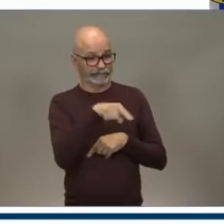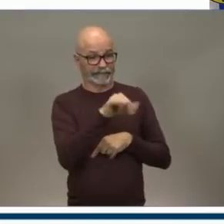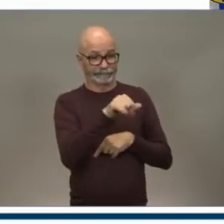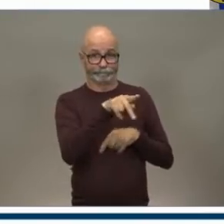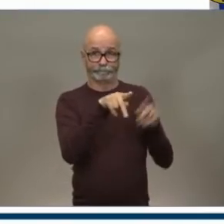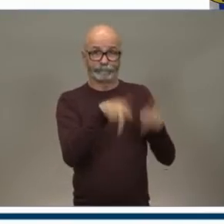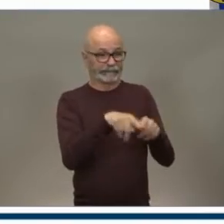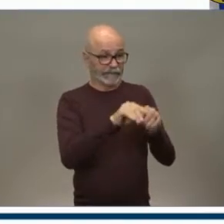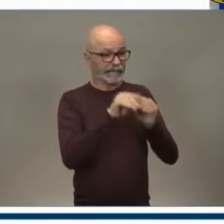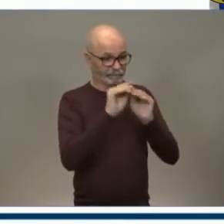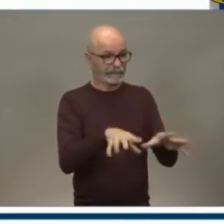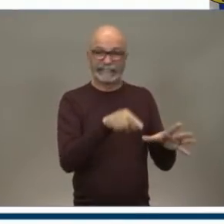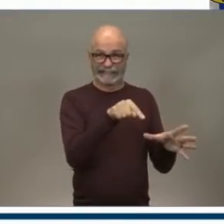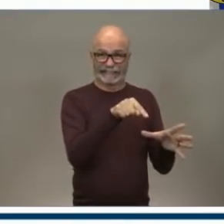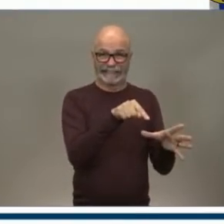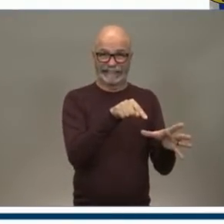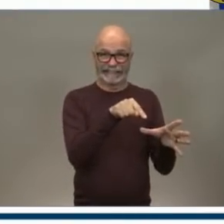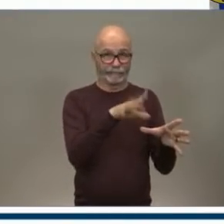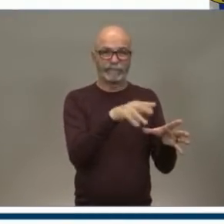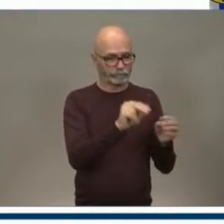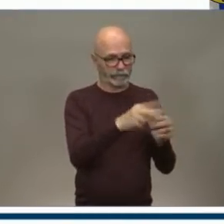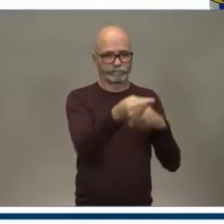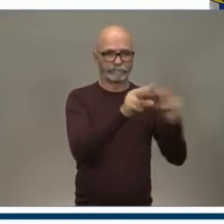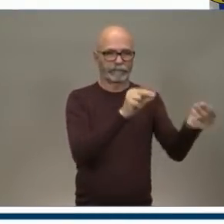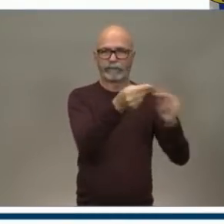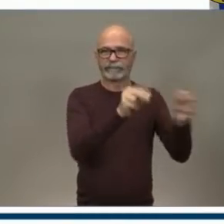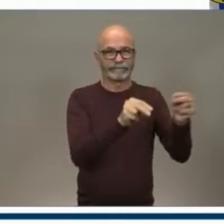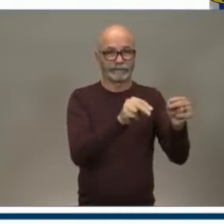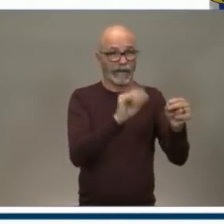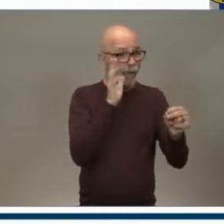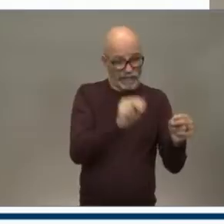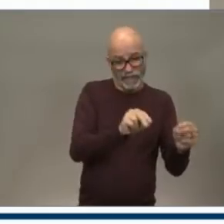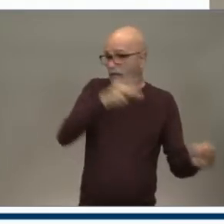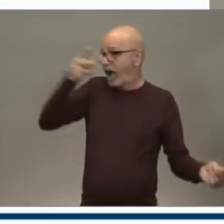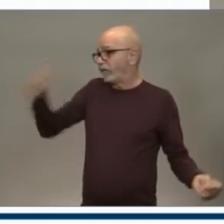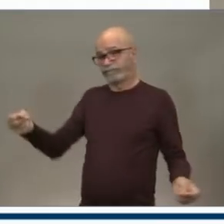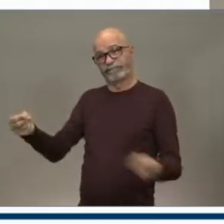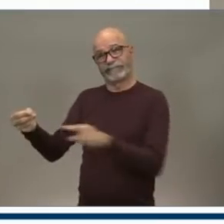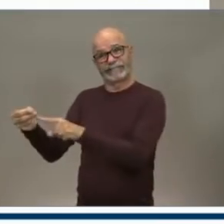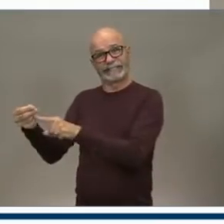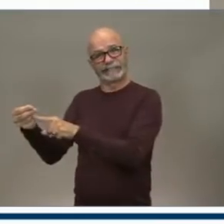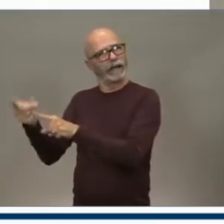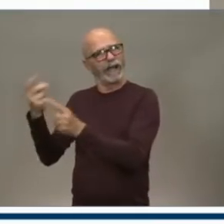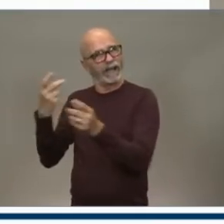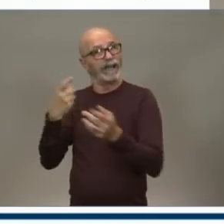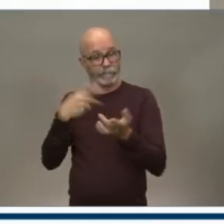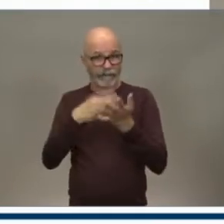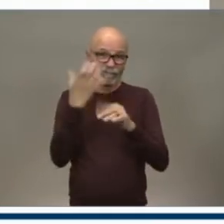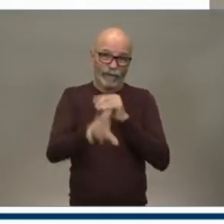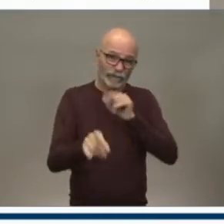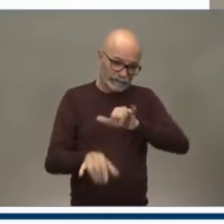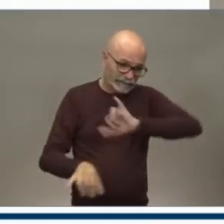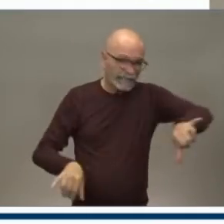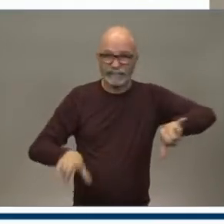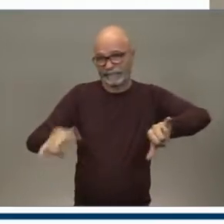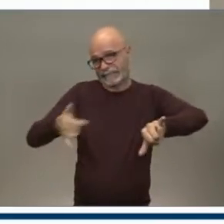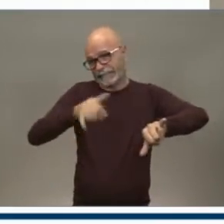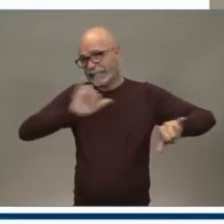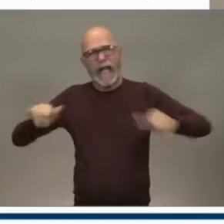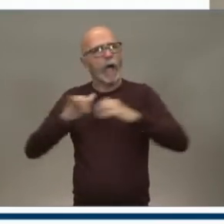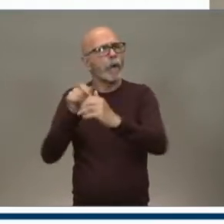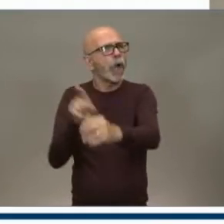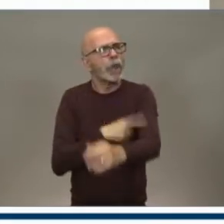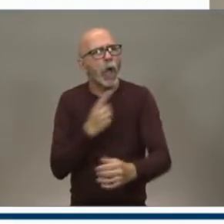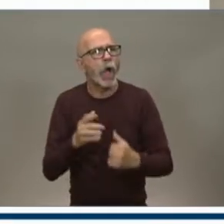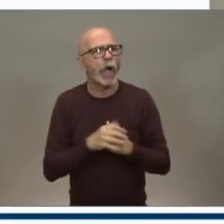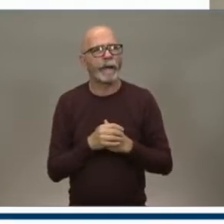2 days? Can you speak to that? So I don't have the exact number of public health. We're actively working on recruiting more. We've got, our